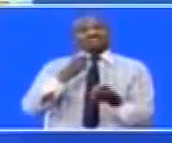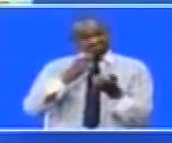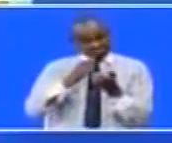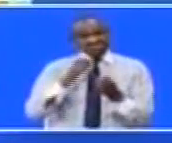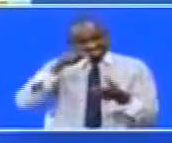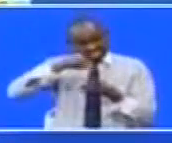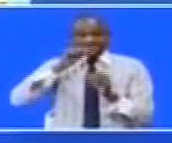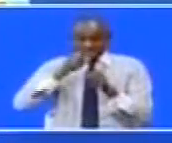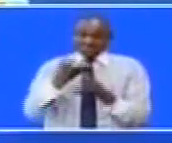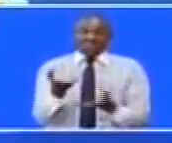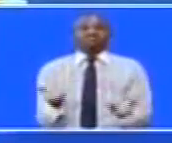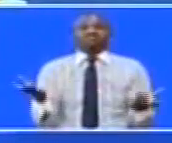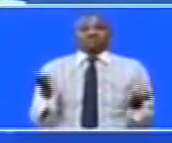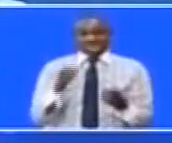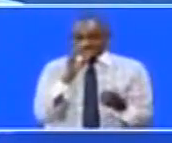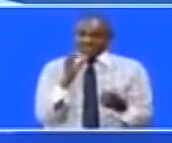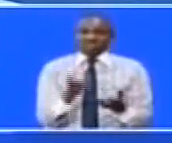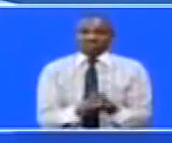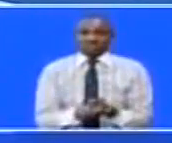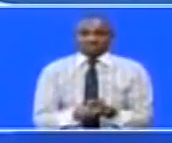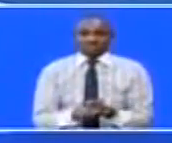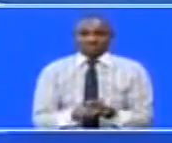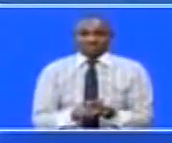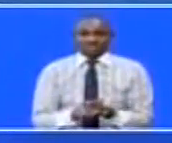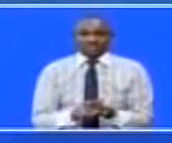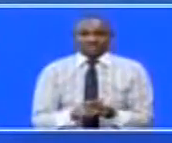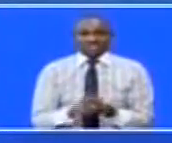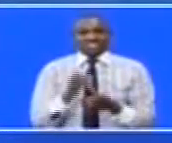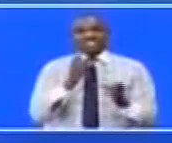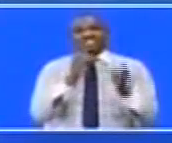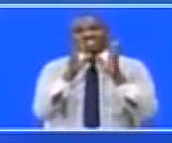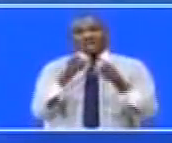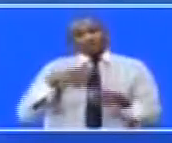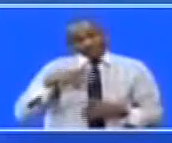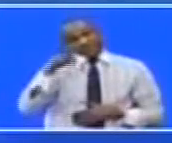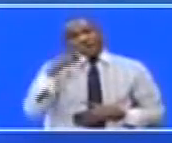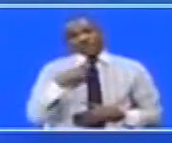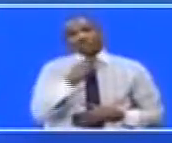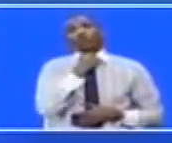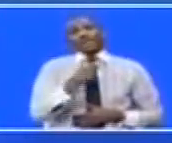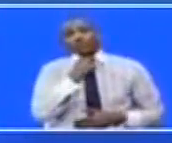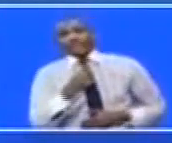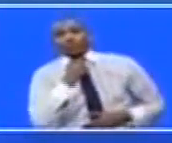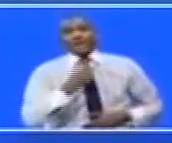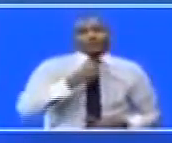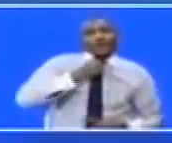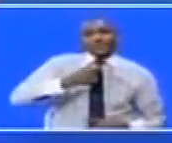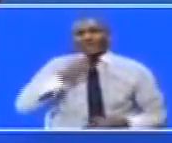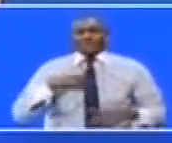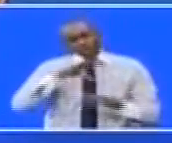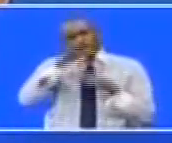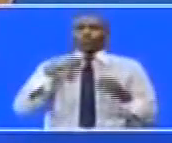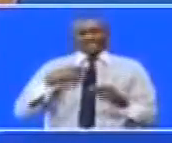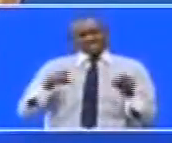You love tea? Yes, I love all my right, tea. Alright, so I love my tea. As I continue enjoying it, my director, you know, the gallery is going crazy. Everyone's like, we want one.